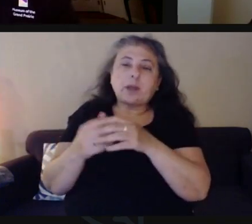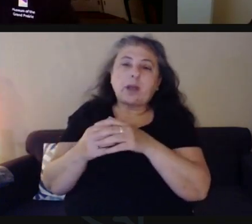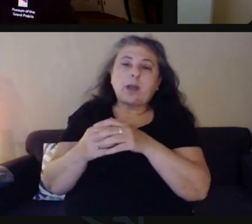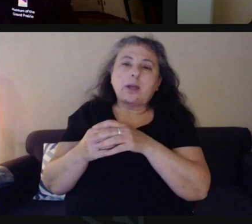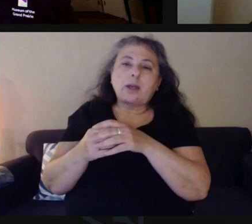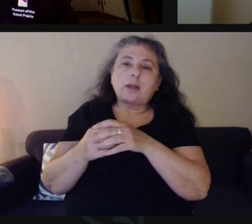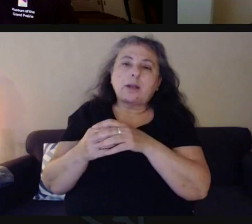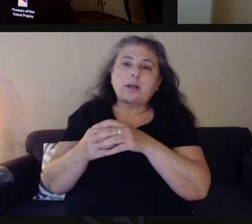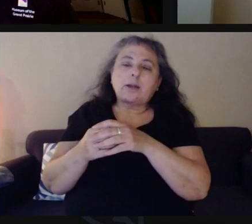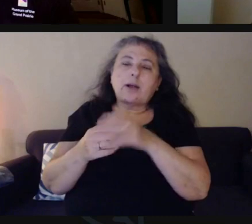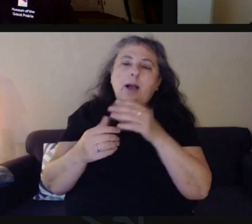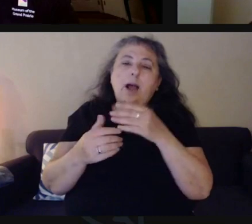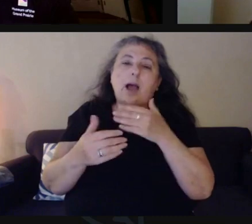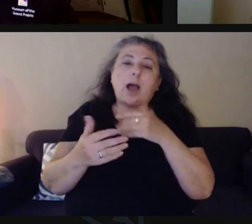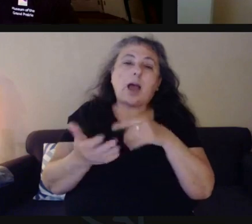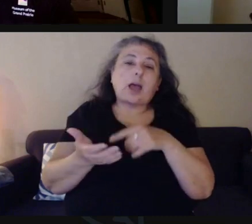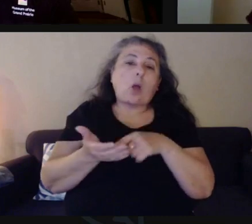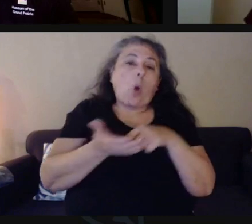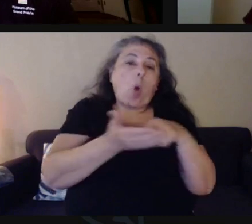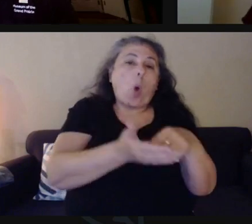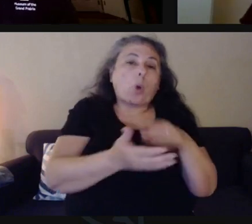So I kind of owe my life to plants.